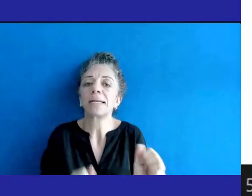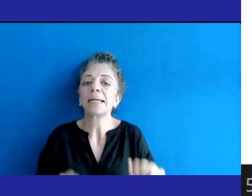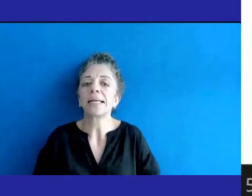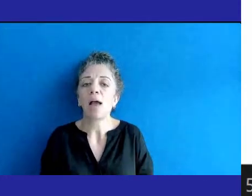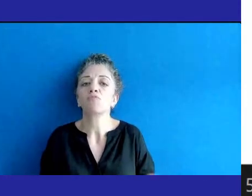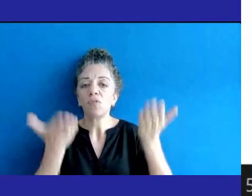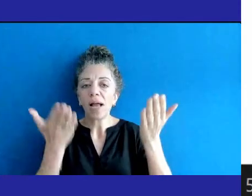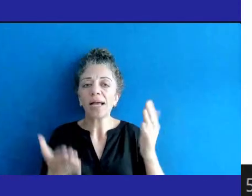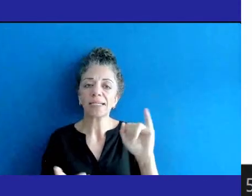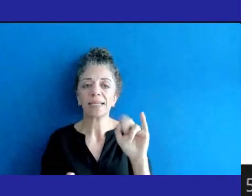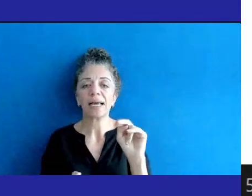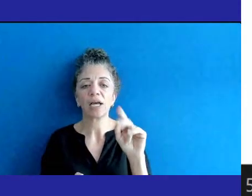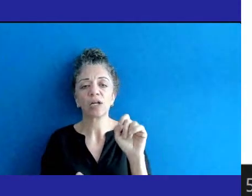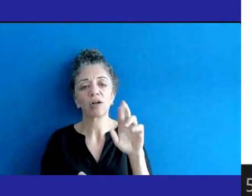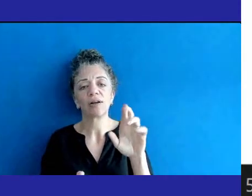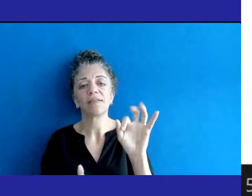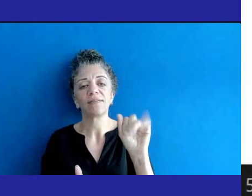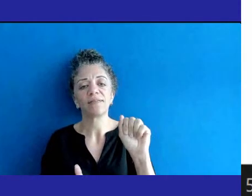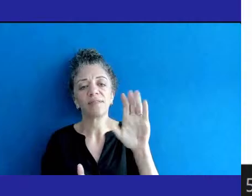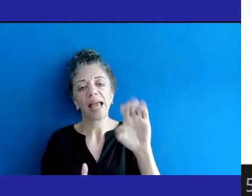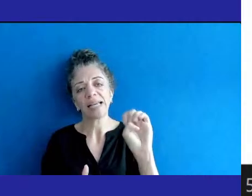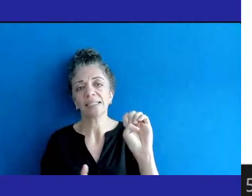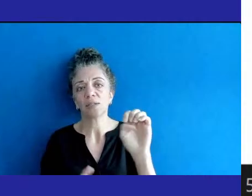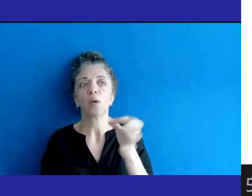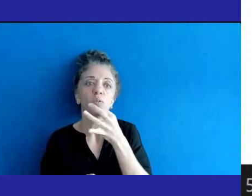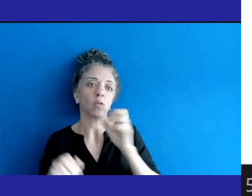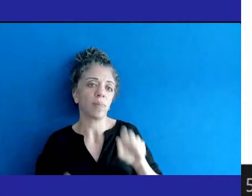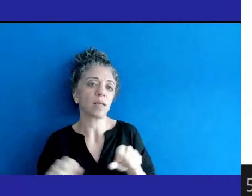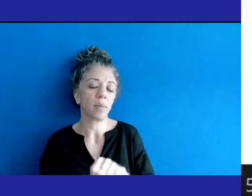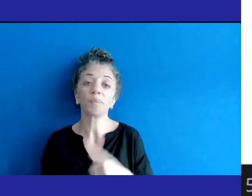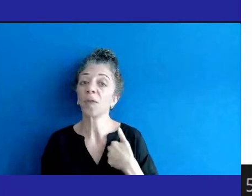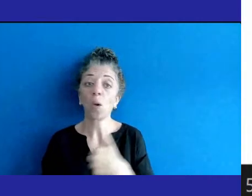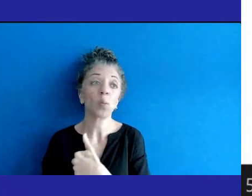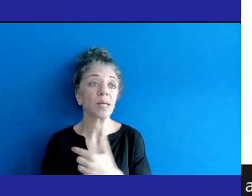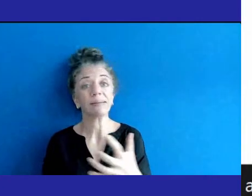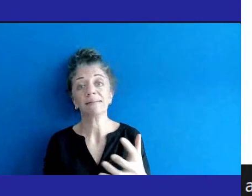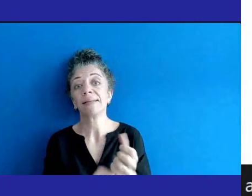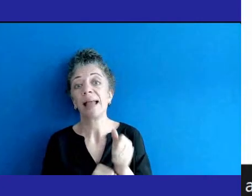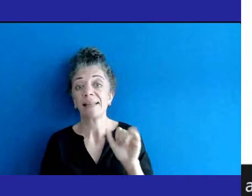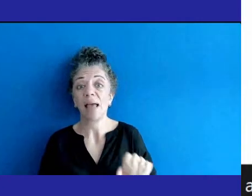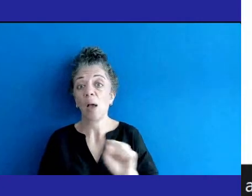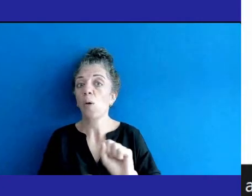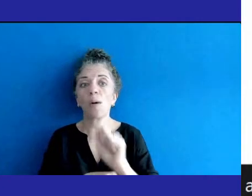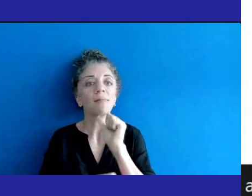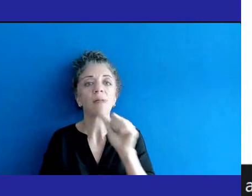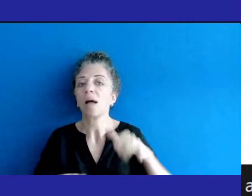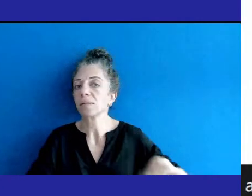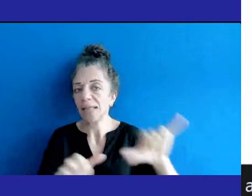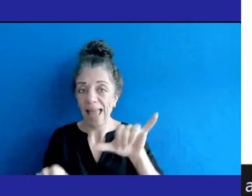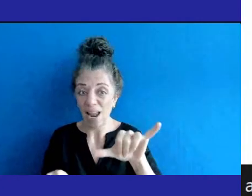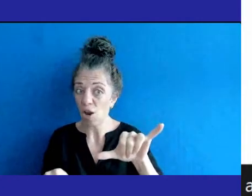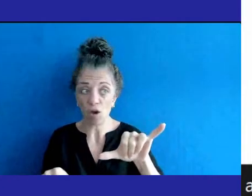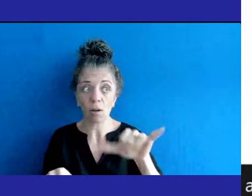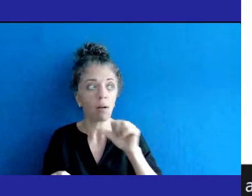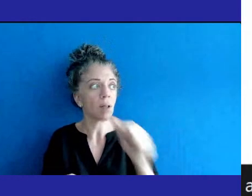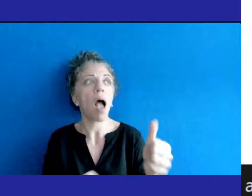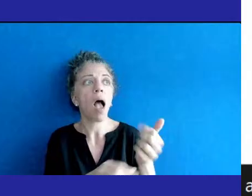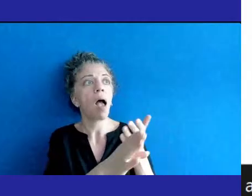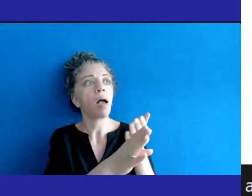the physicians. Again, we're taking non-standard work that's been on paper and driving it. While we speak